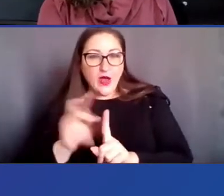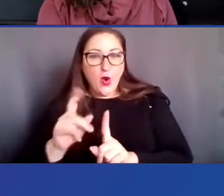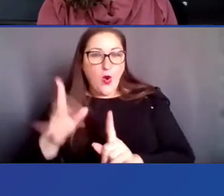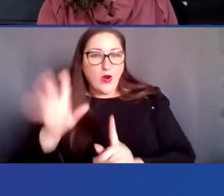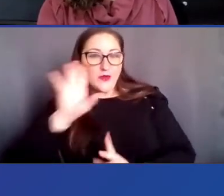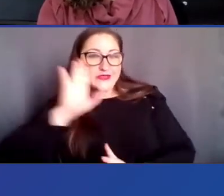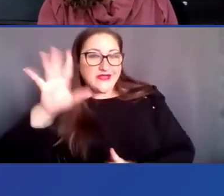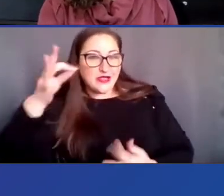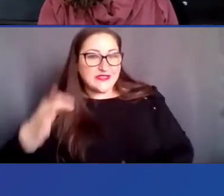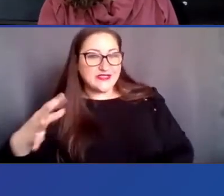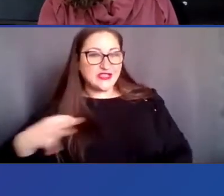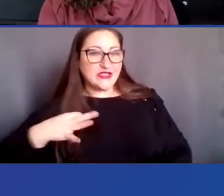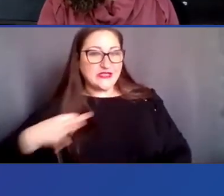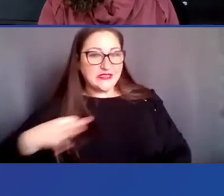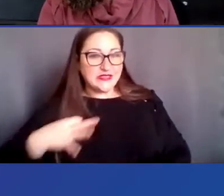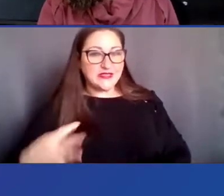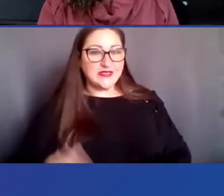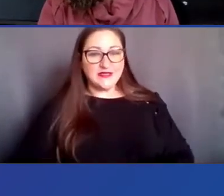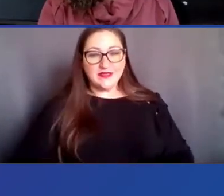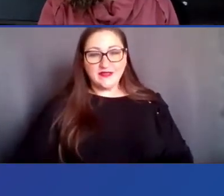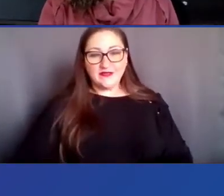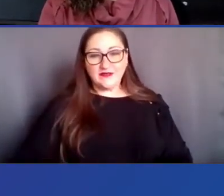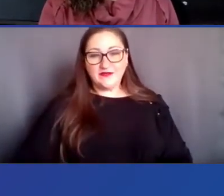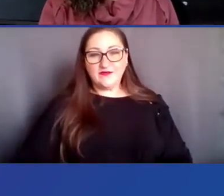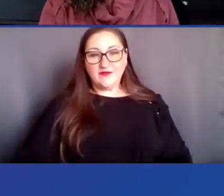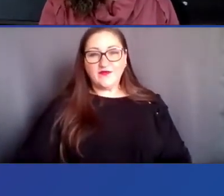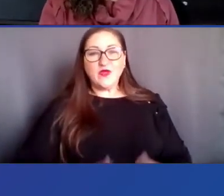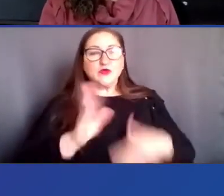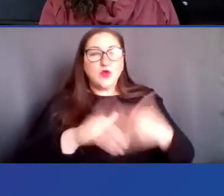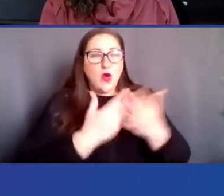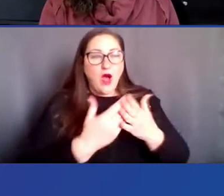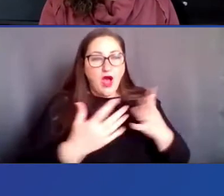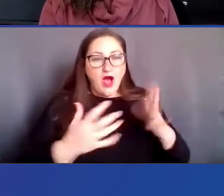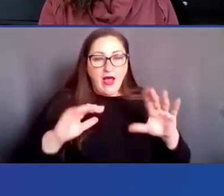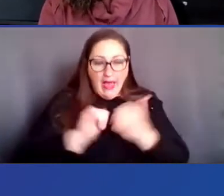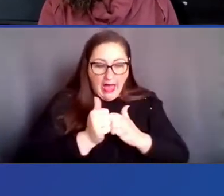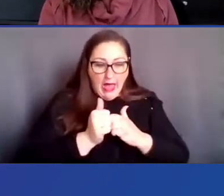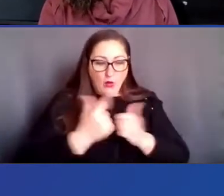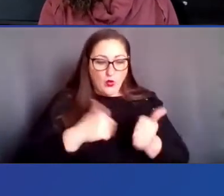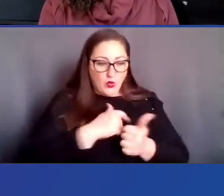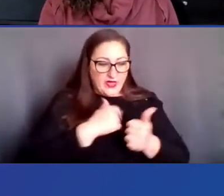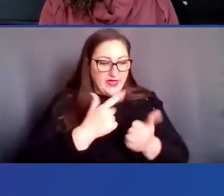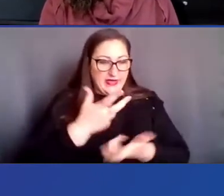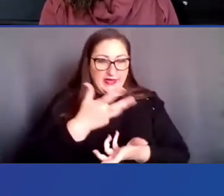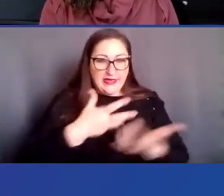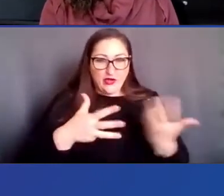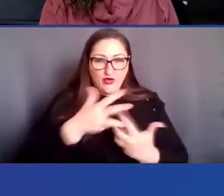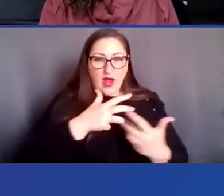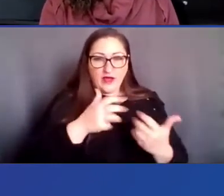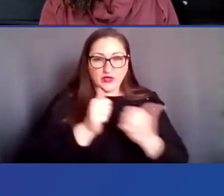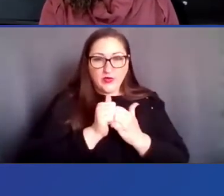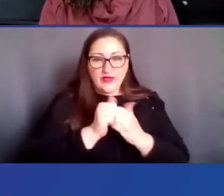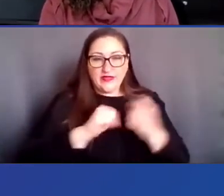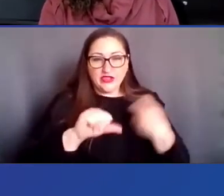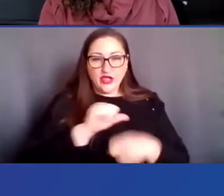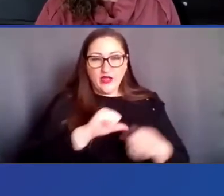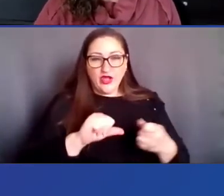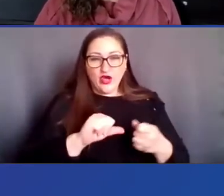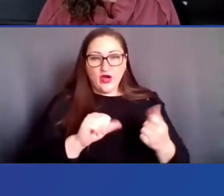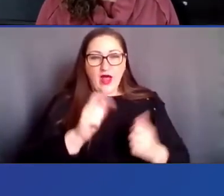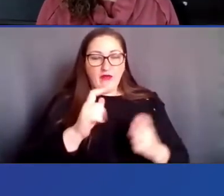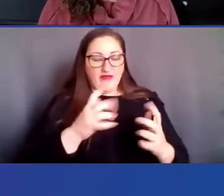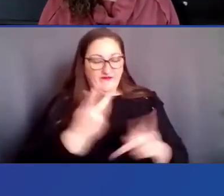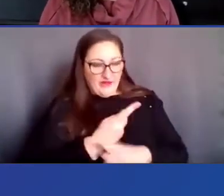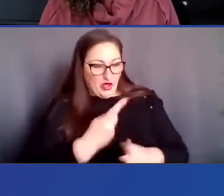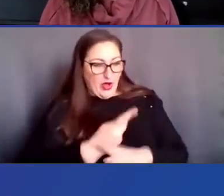was made? You know, like all of that kind of construction too, of how people figure out how to get in where they fit in, or